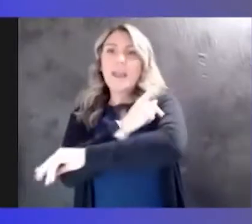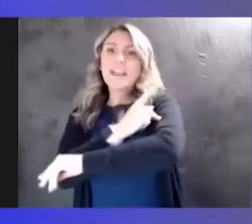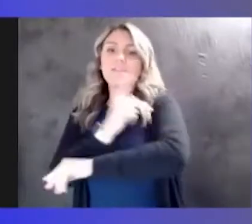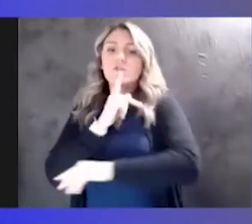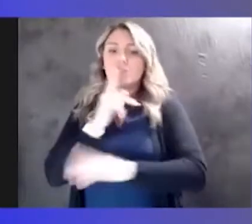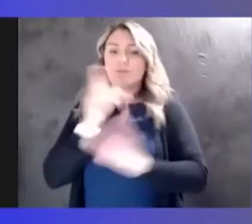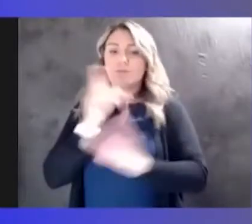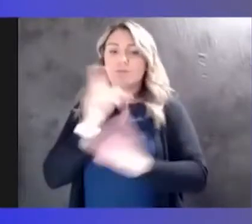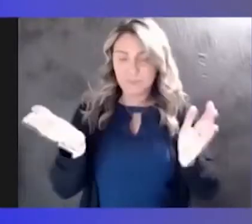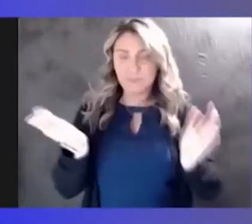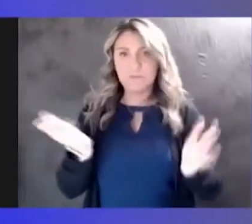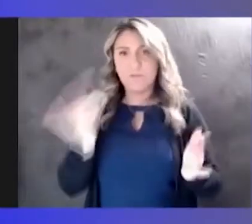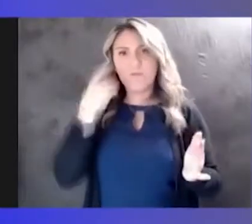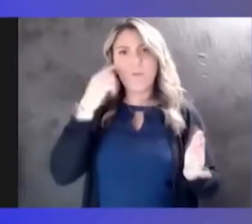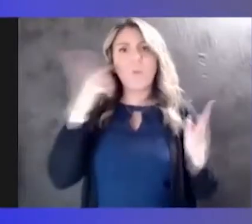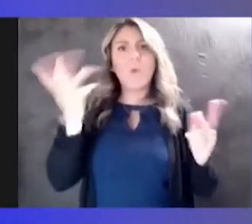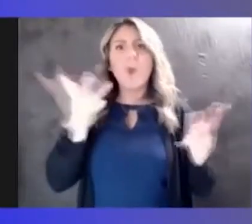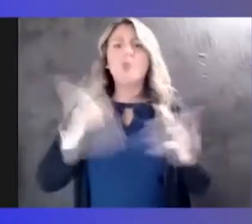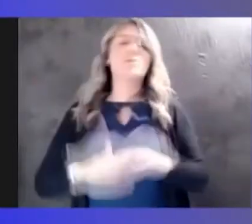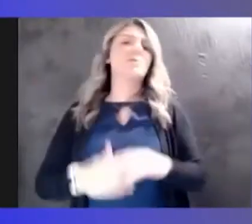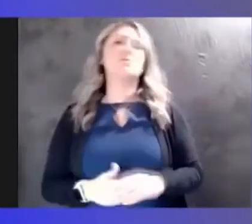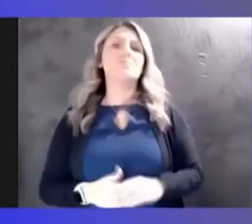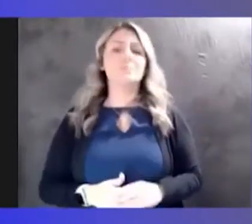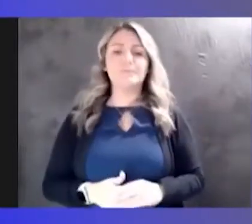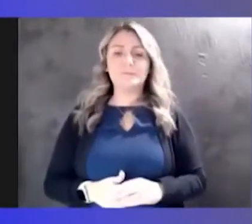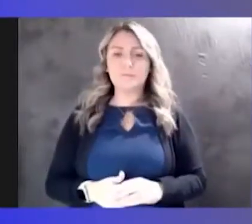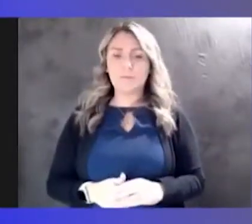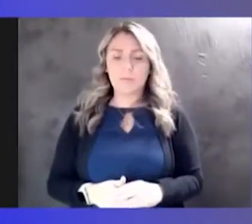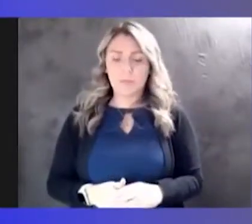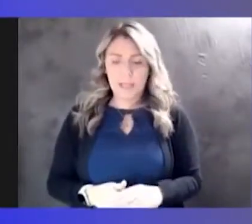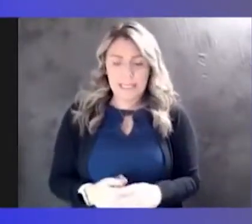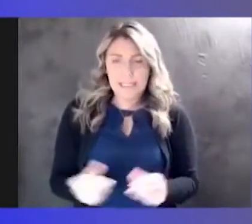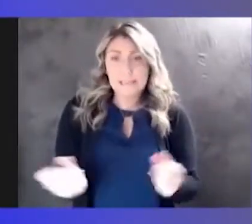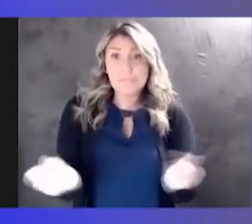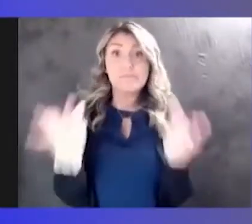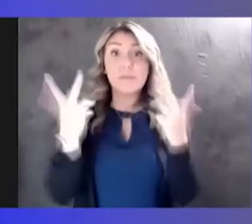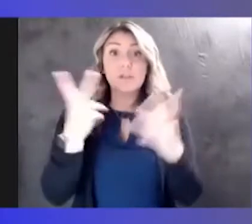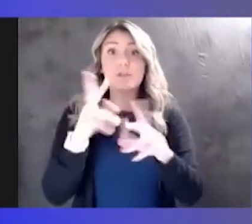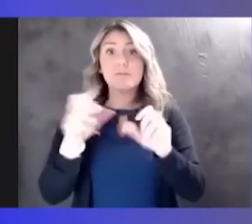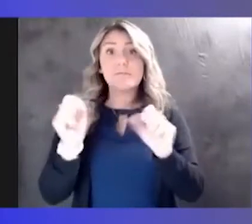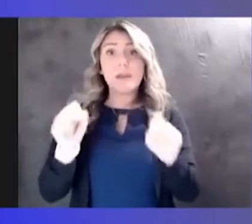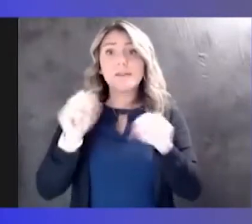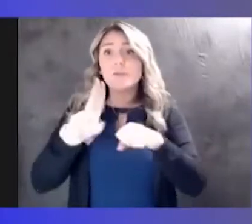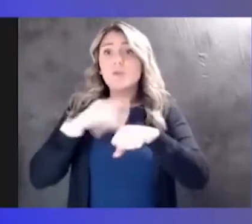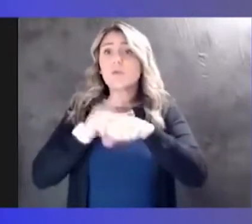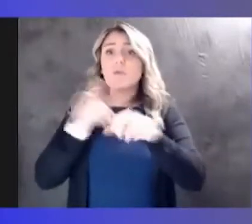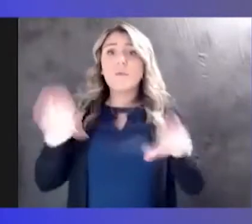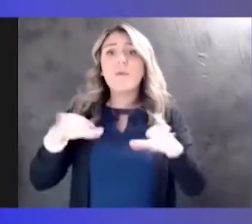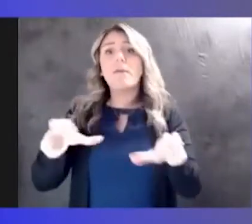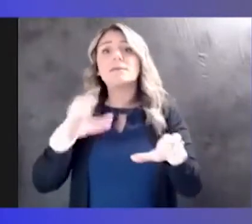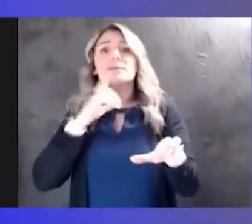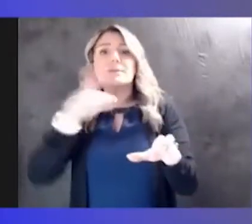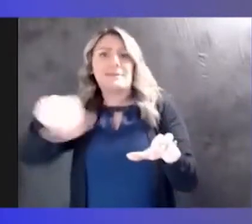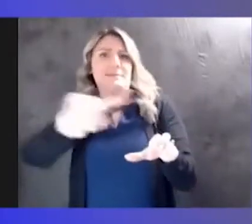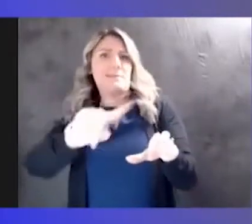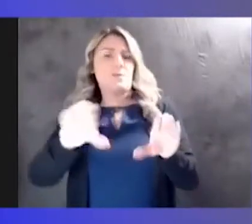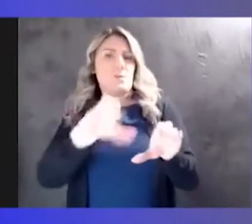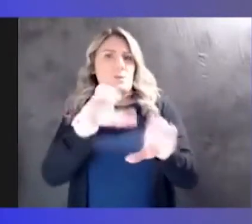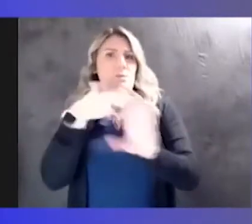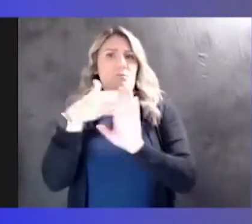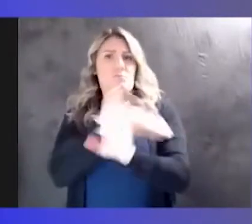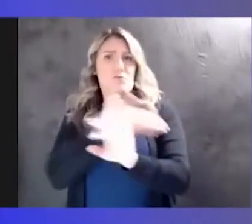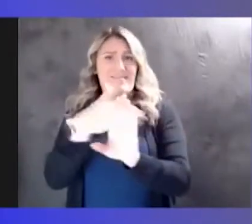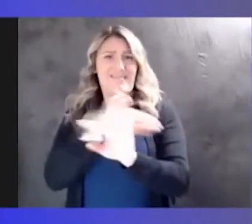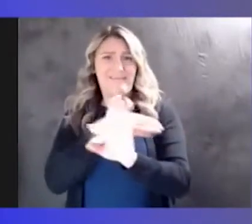to do as much as possible the normal activities that they would have otherwise done. Occasionally,